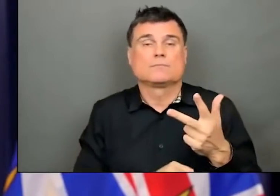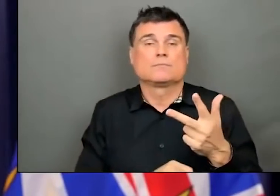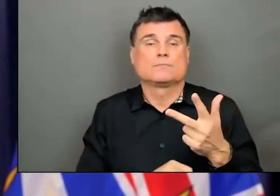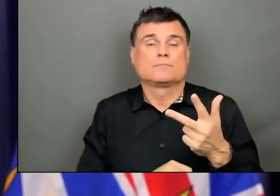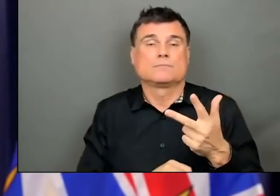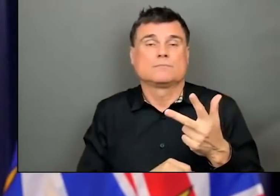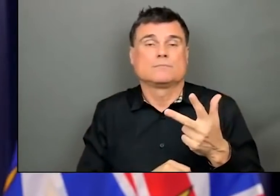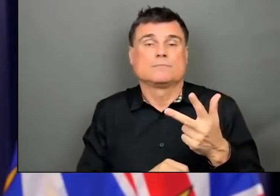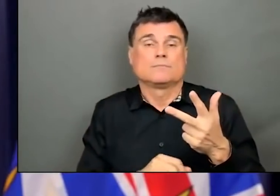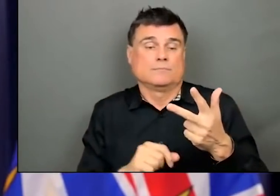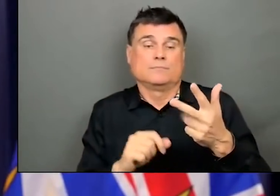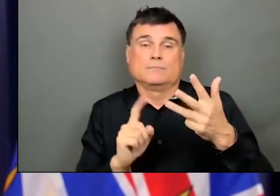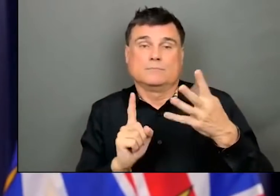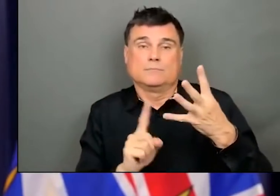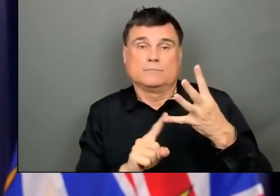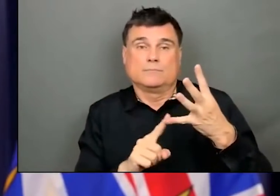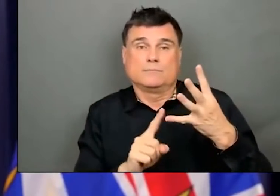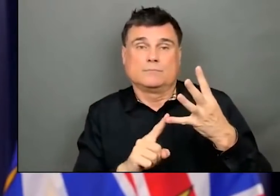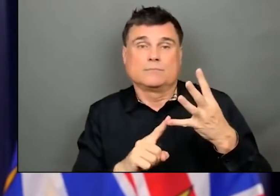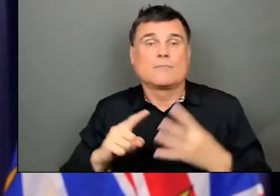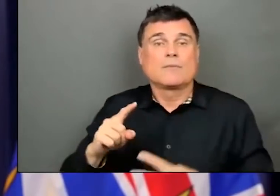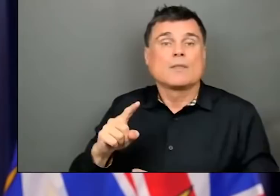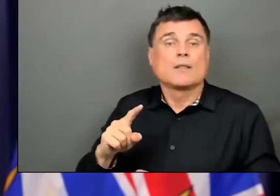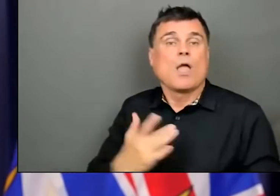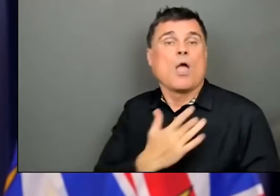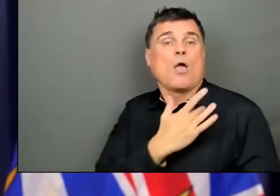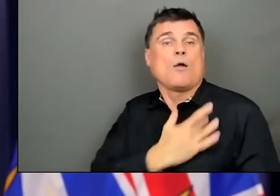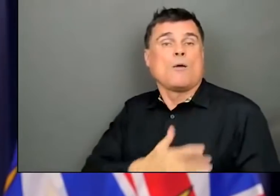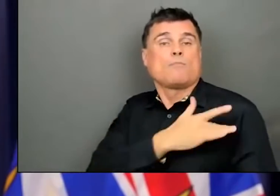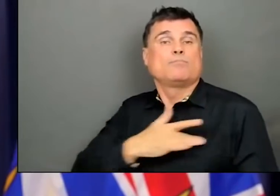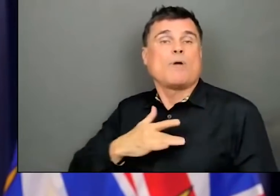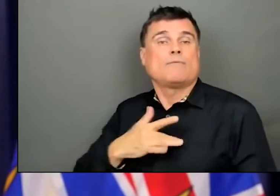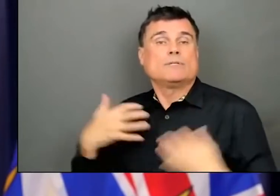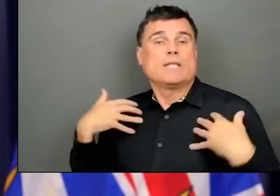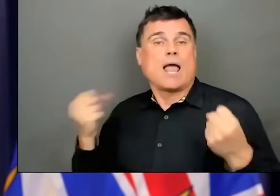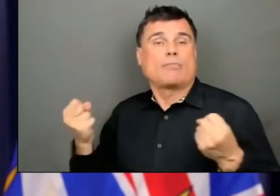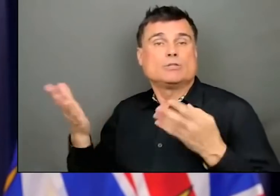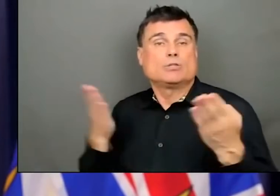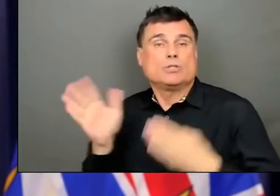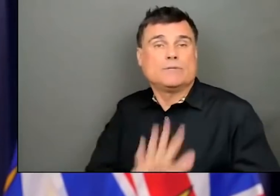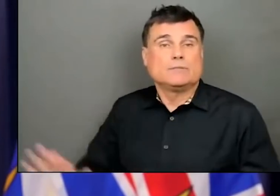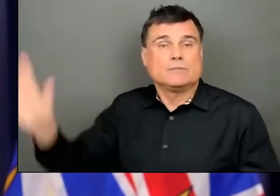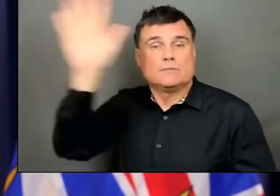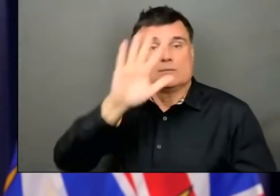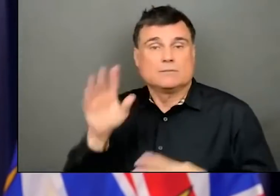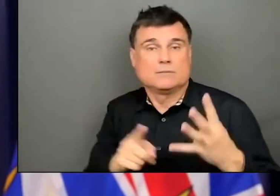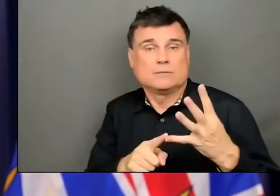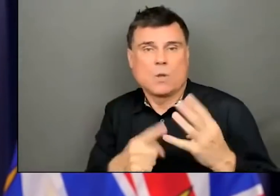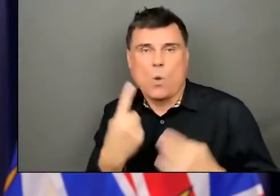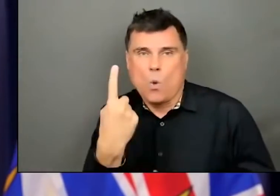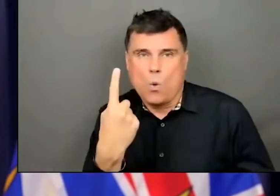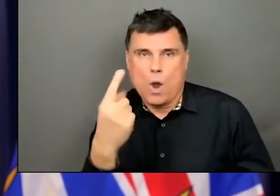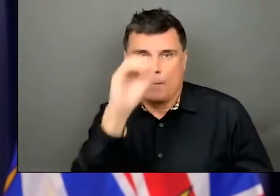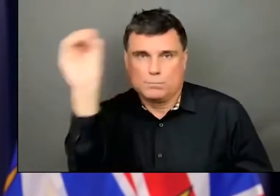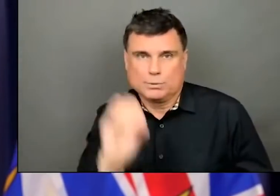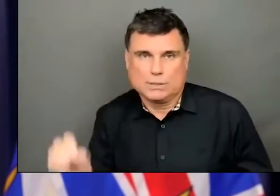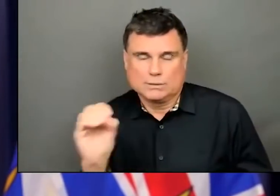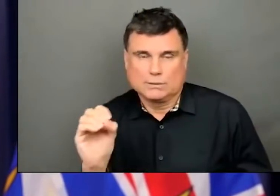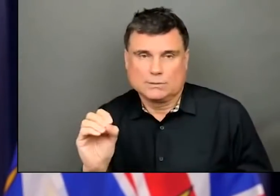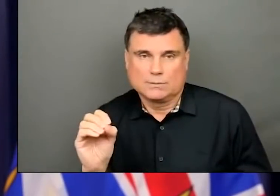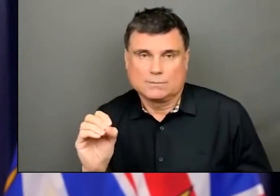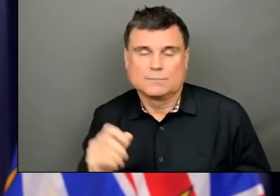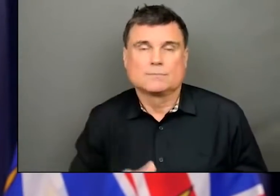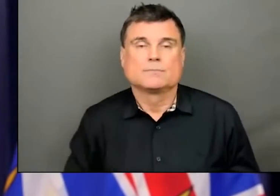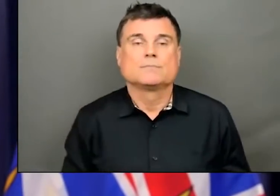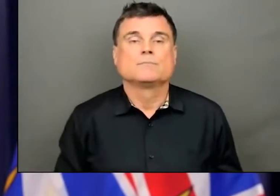employees. Providence Healthcare, 1%, or 104 employees and staff. And